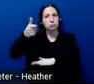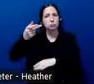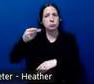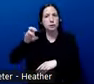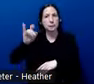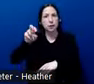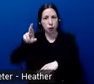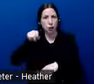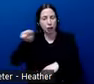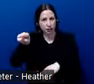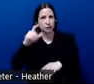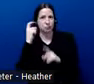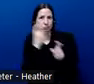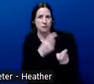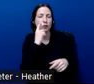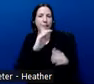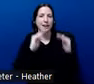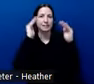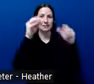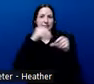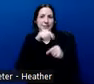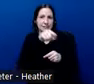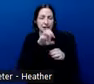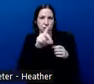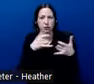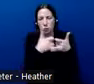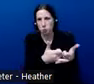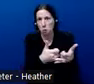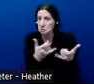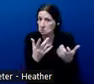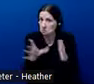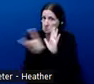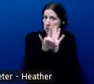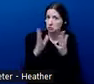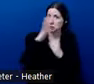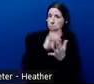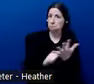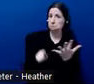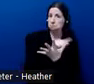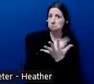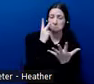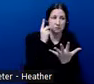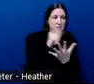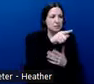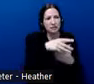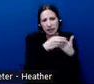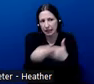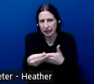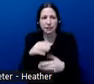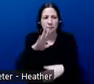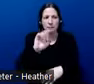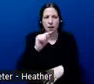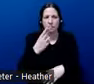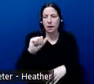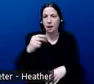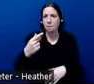Alpha-White has been leading anti-racism work at the district with teachers, students, families, leadership,